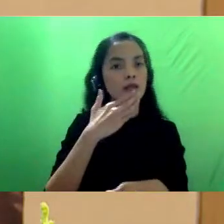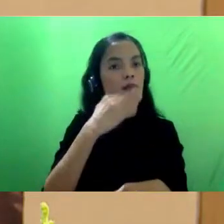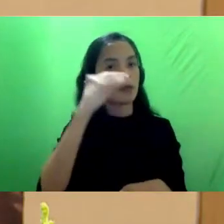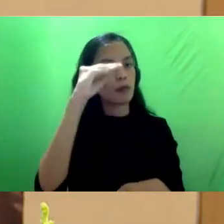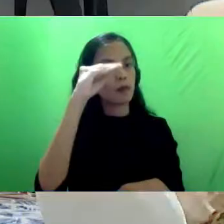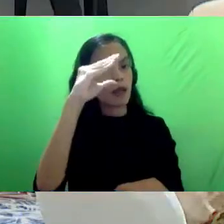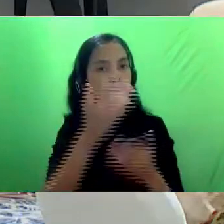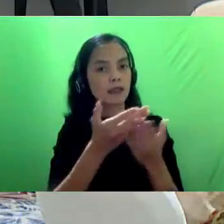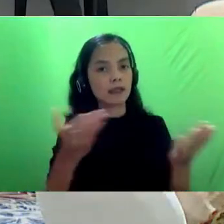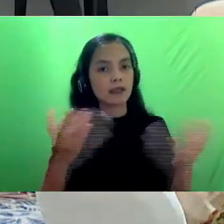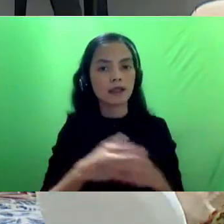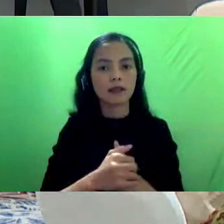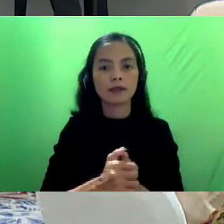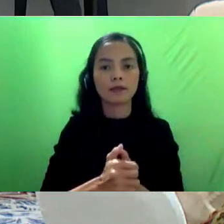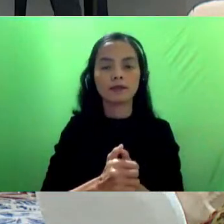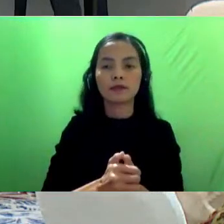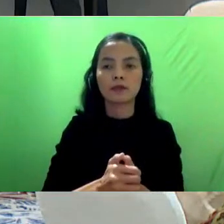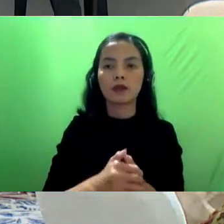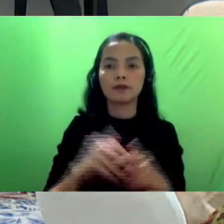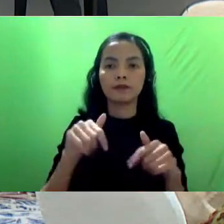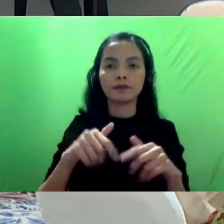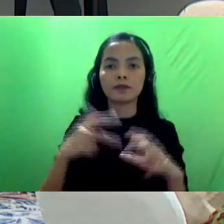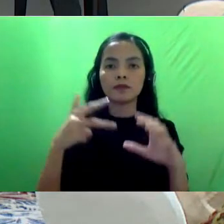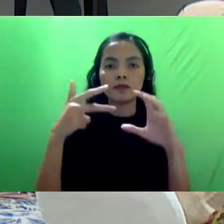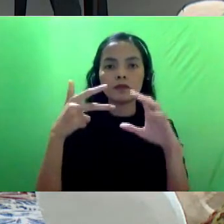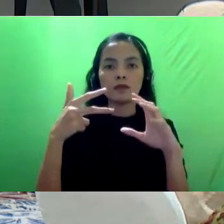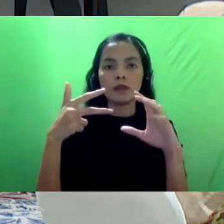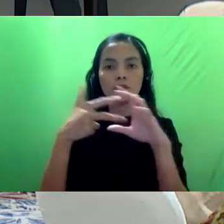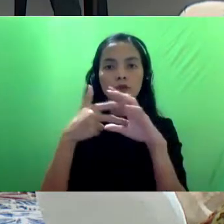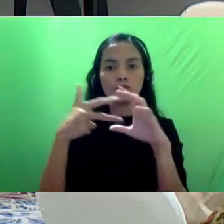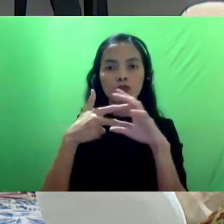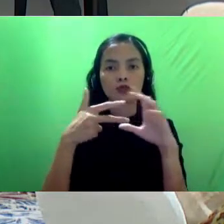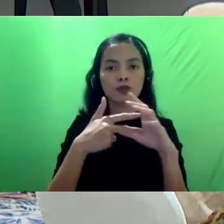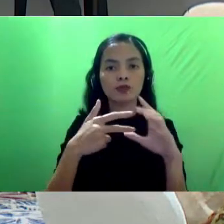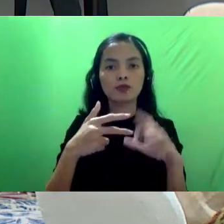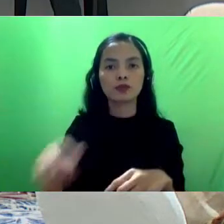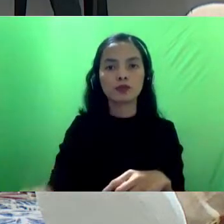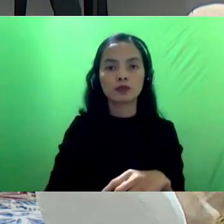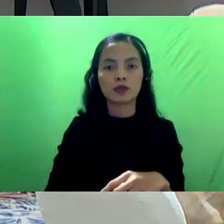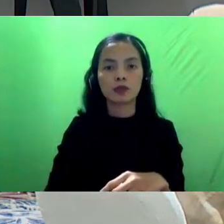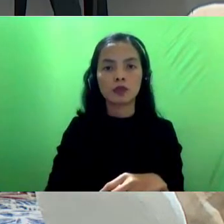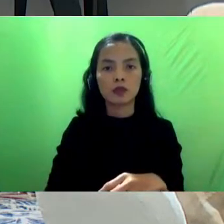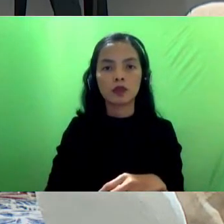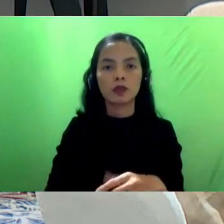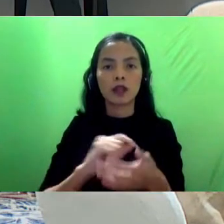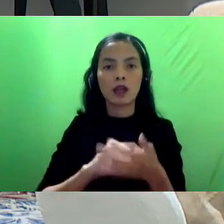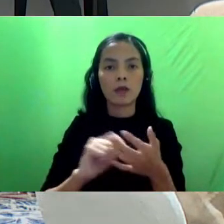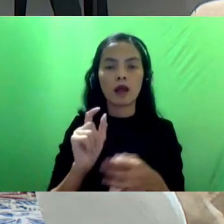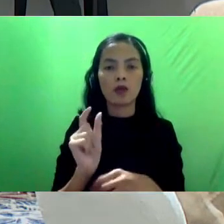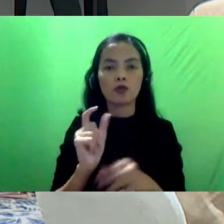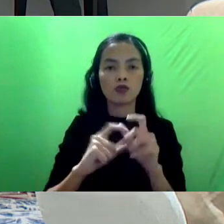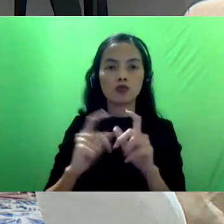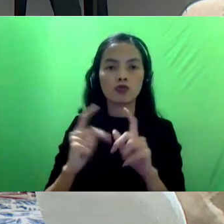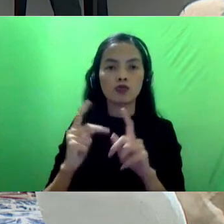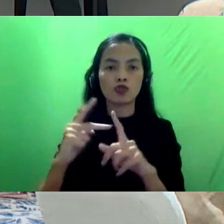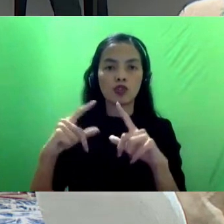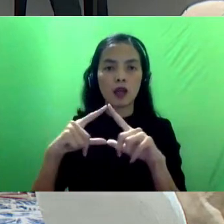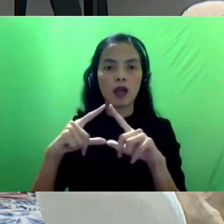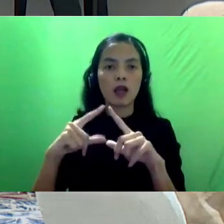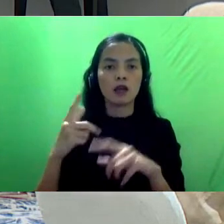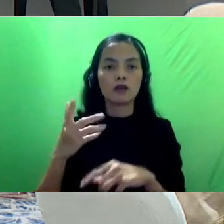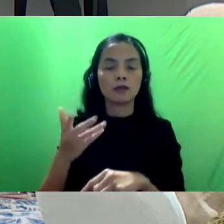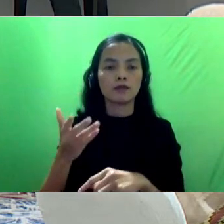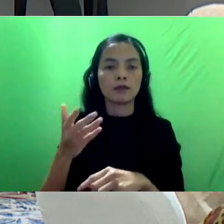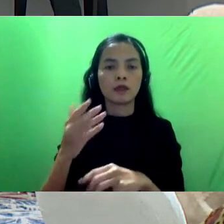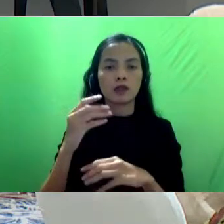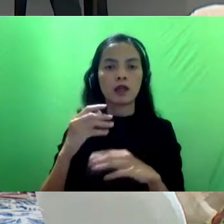us from the online is our third panelist, Dr. Usha Kanagaratnam, who is a Senior Research Officer at the